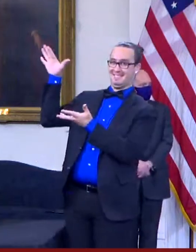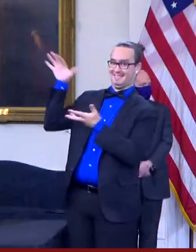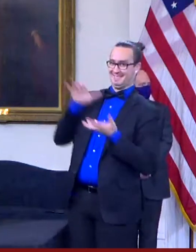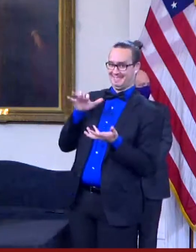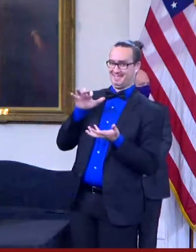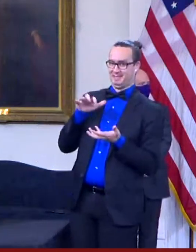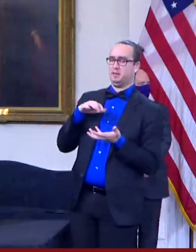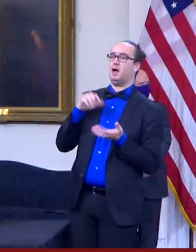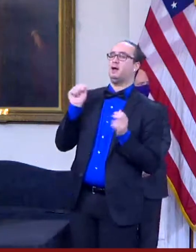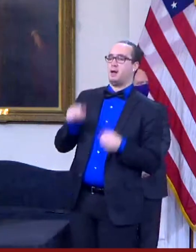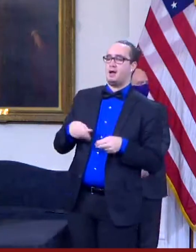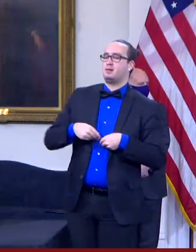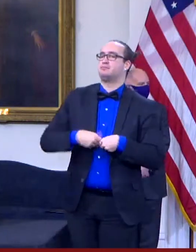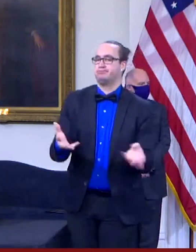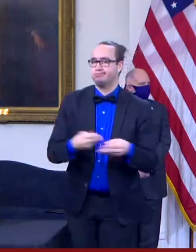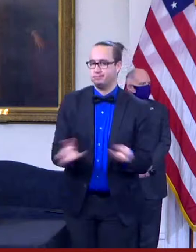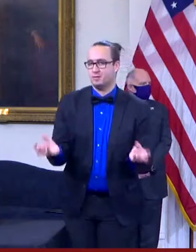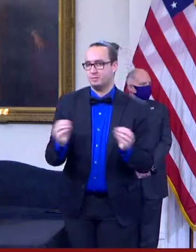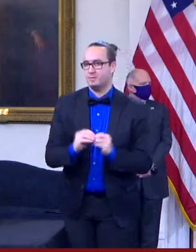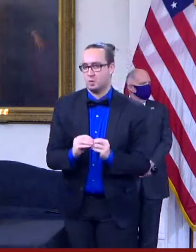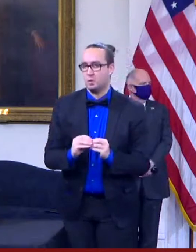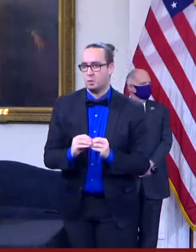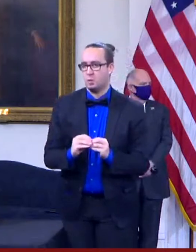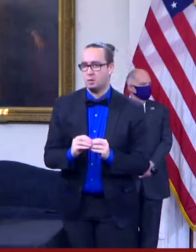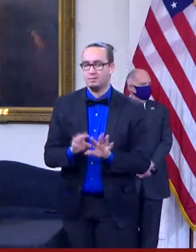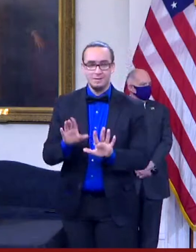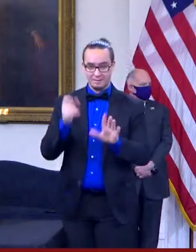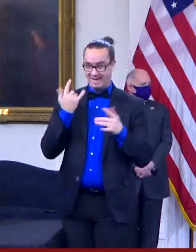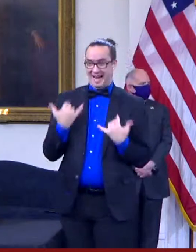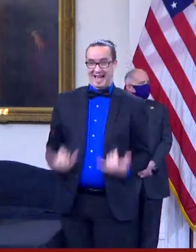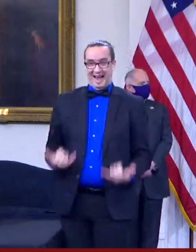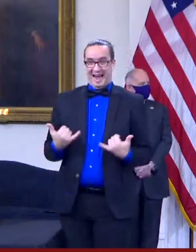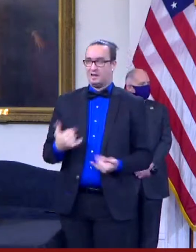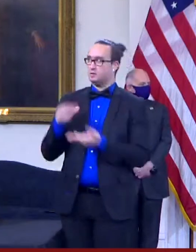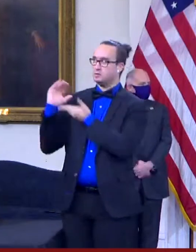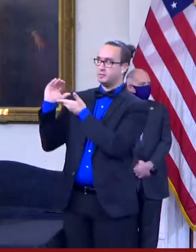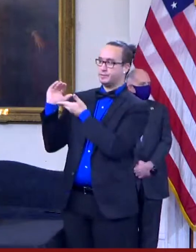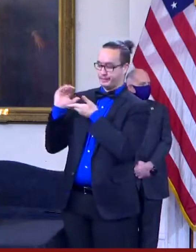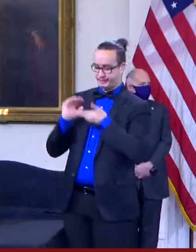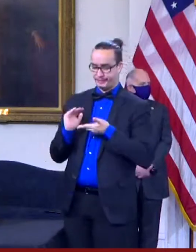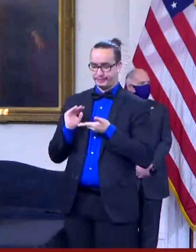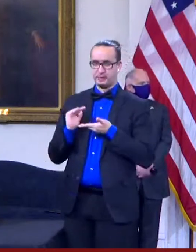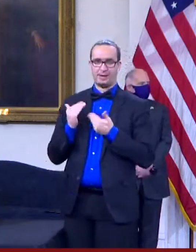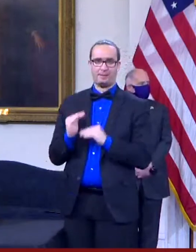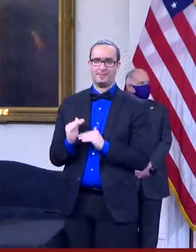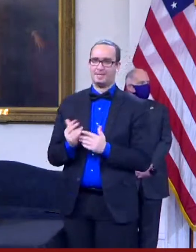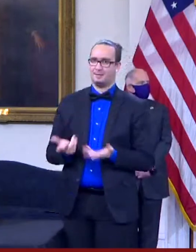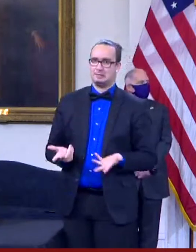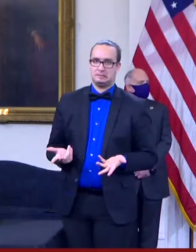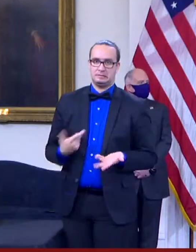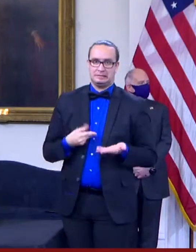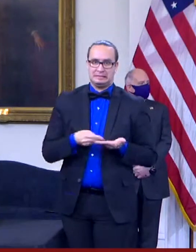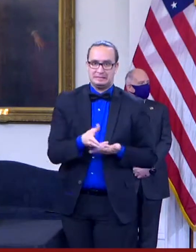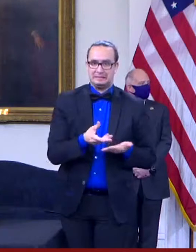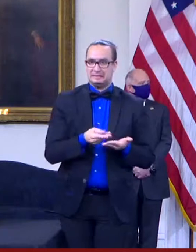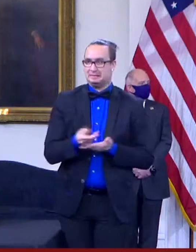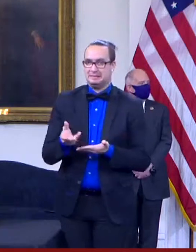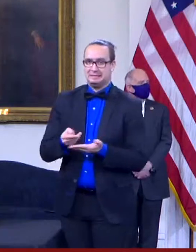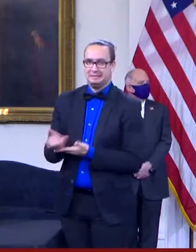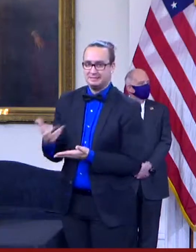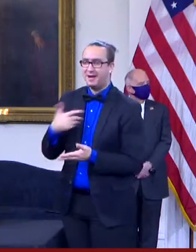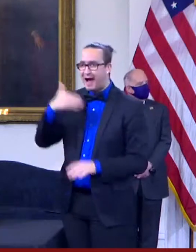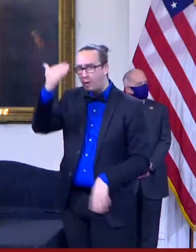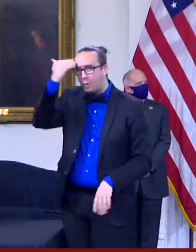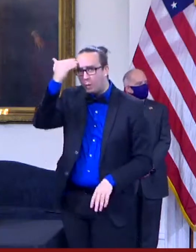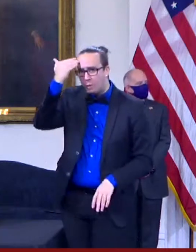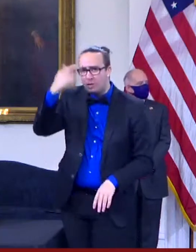have. So as far as knowing that those communities are there and we need more vaccine in there, that's why the task force is so